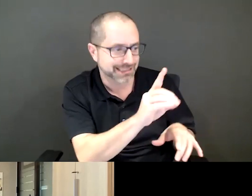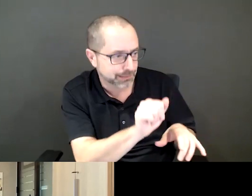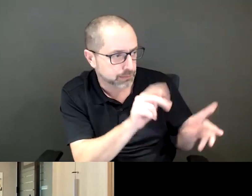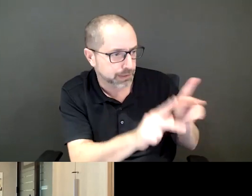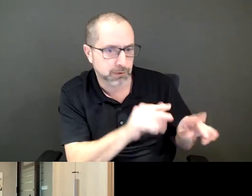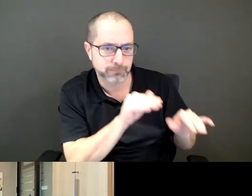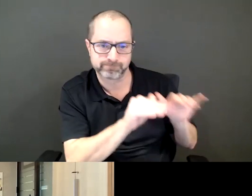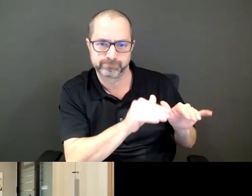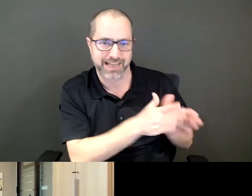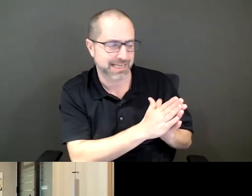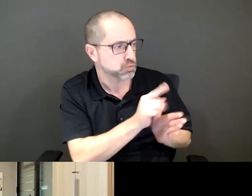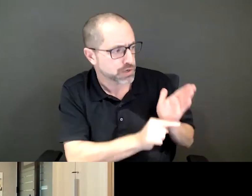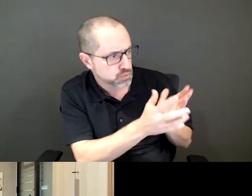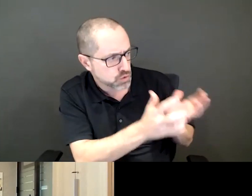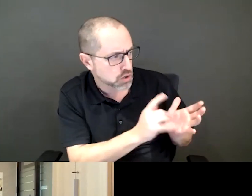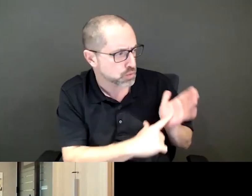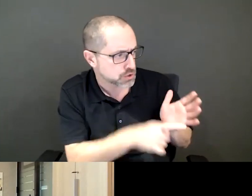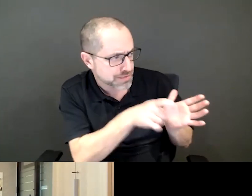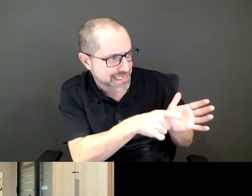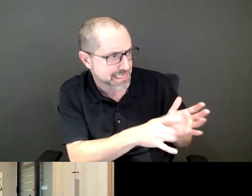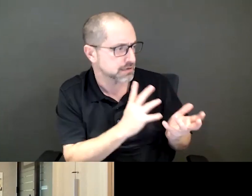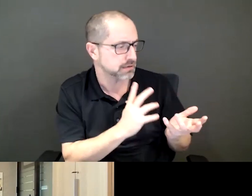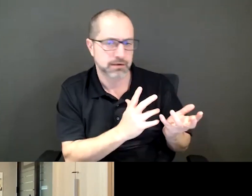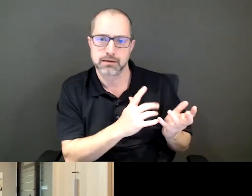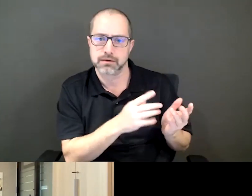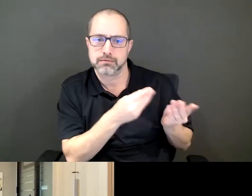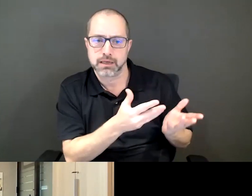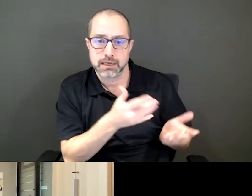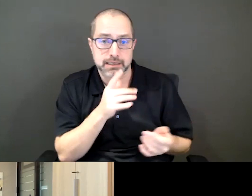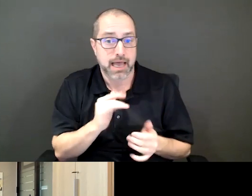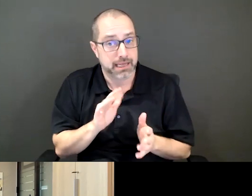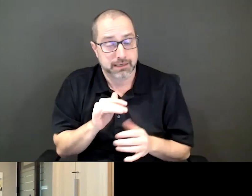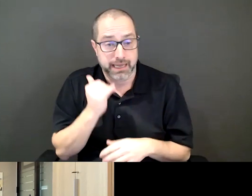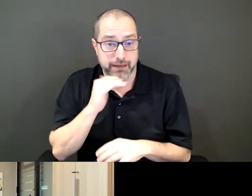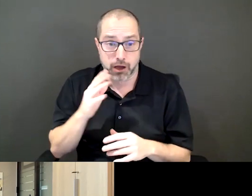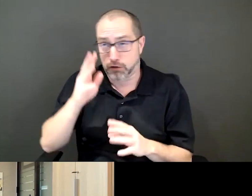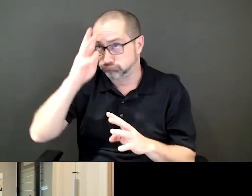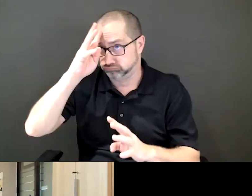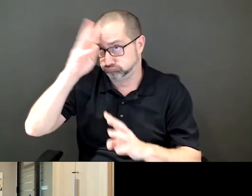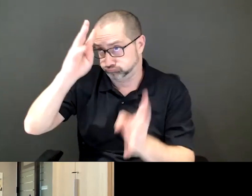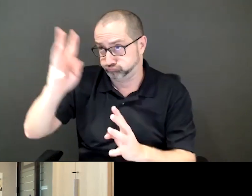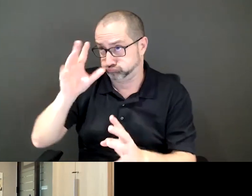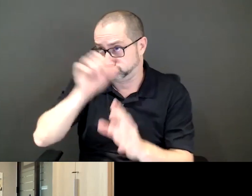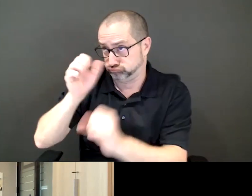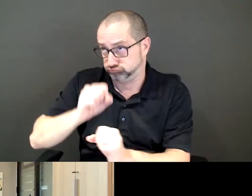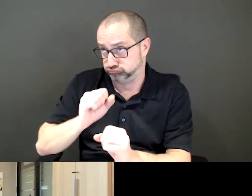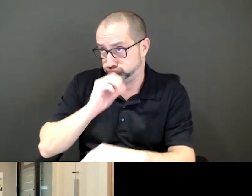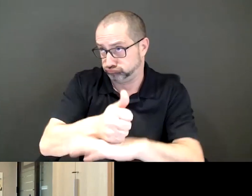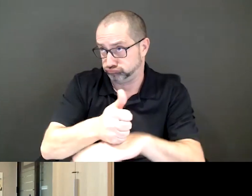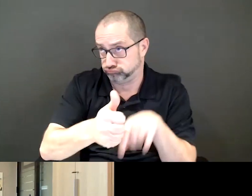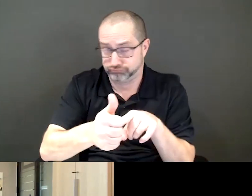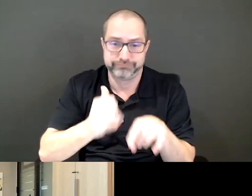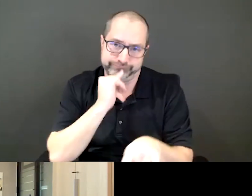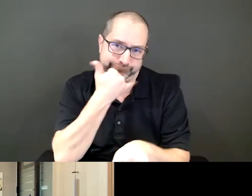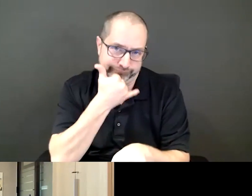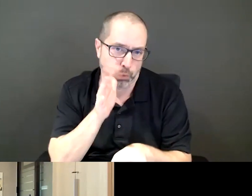specific wants, desires, and needs are to incorporate that. Because it would be a mistake for us to just cobble together something based on our needs. We need to make sure that it's